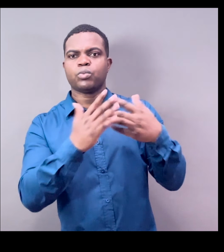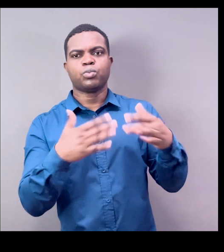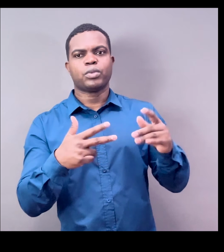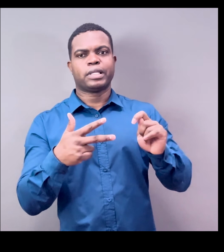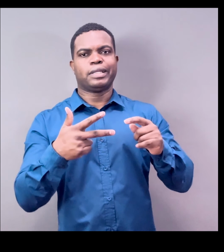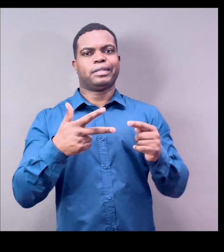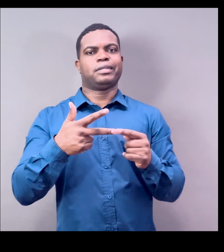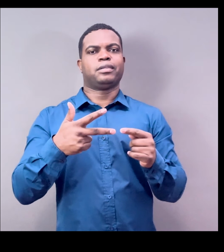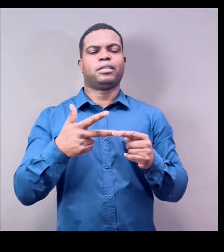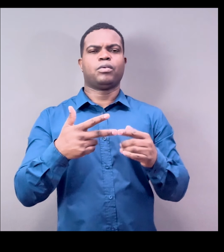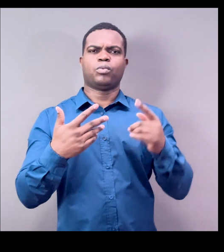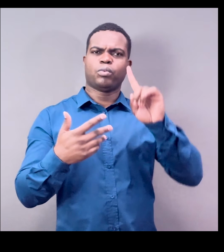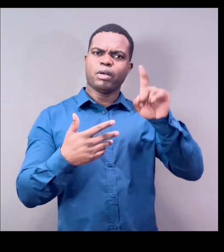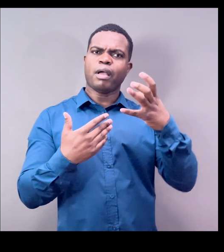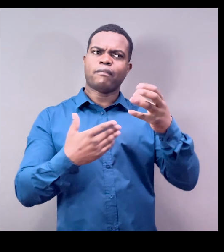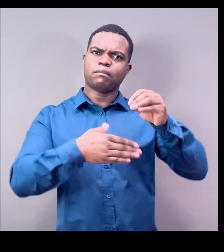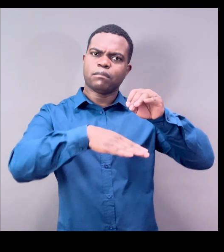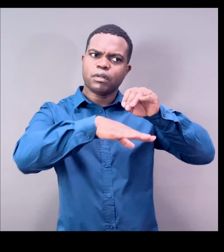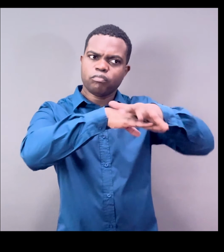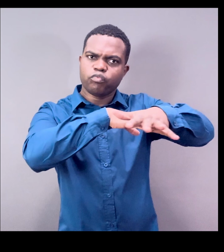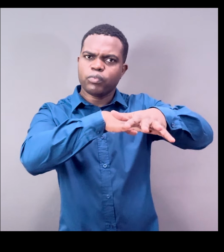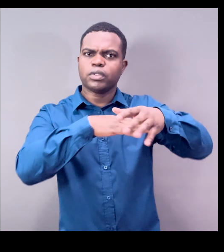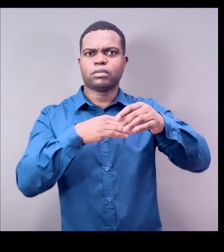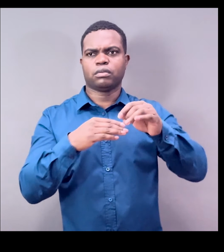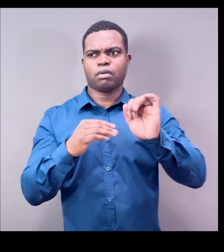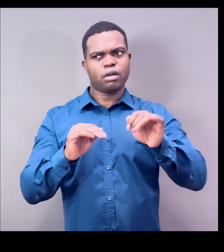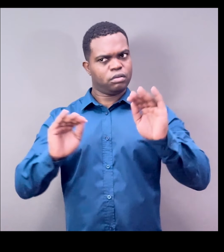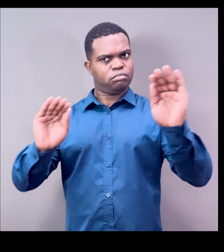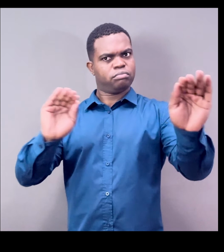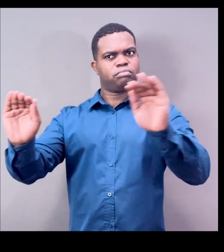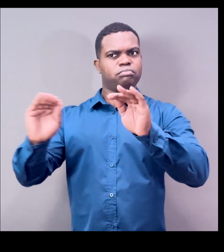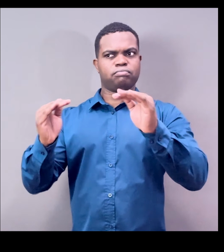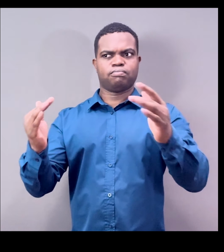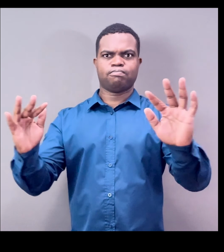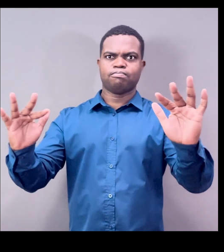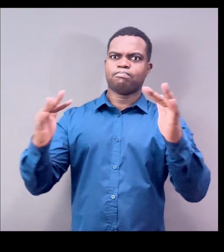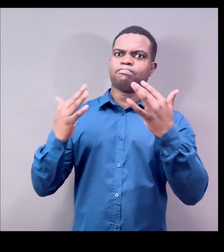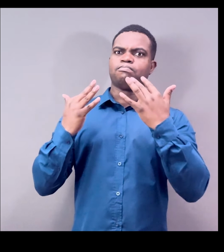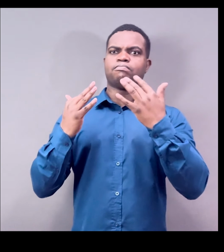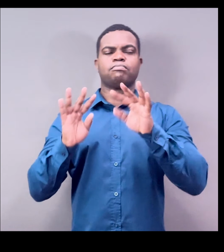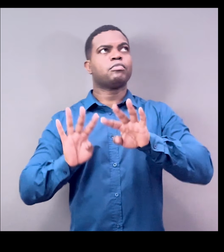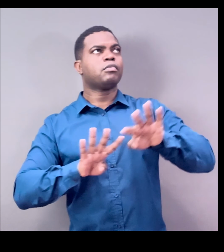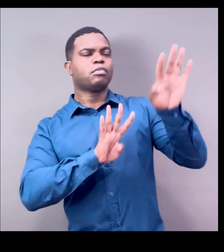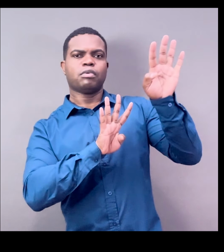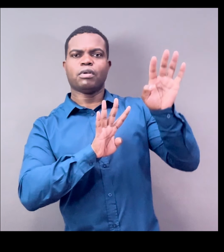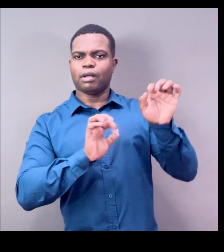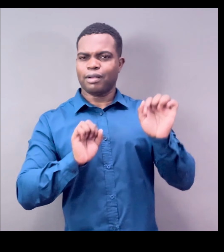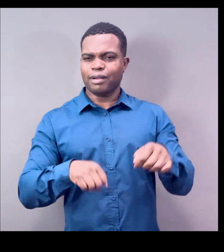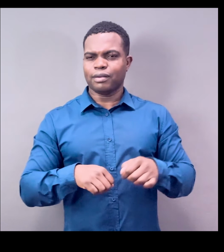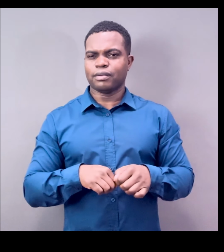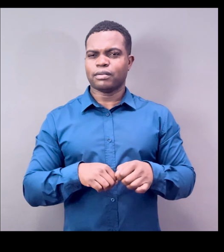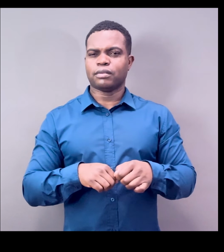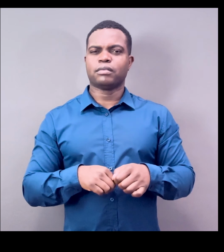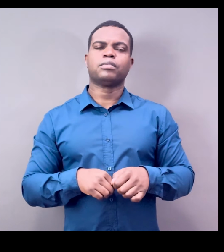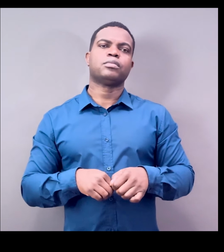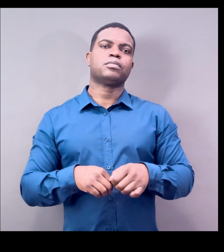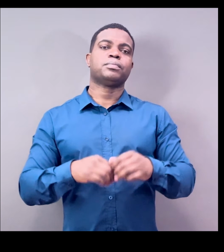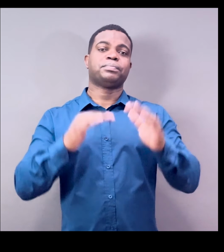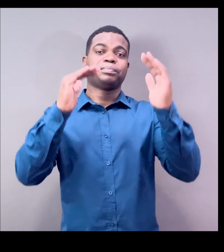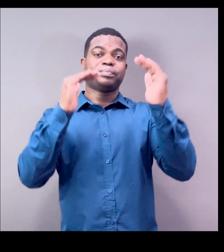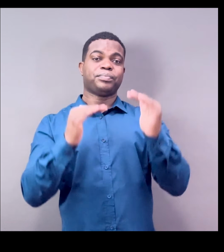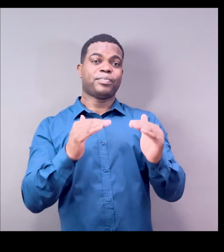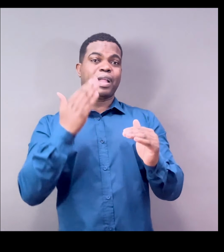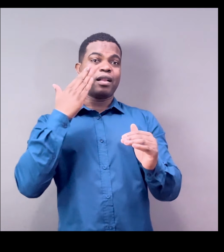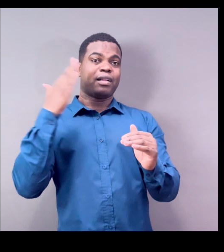who have high influence and high interest. We have another category, which is